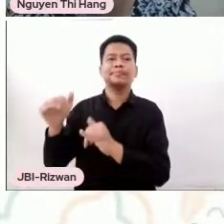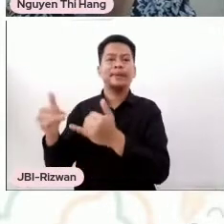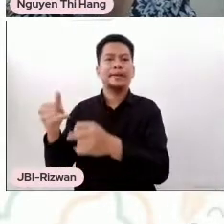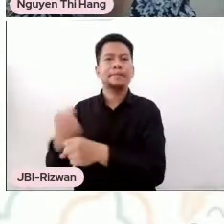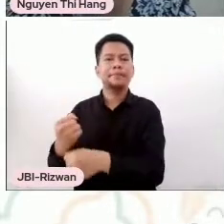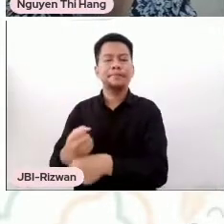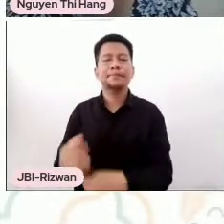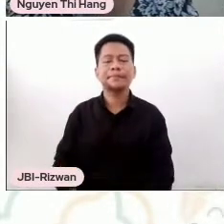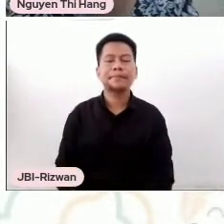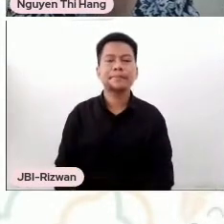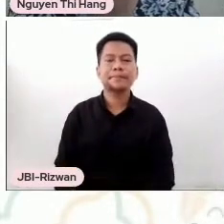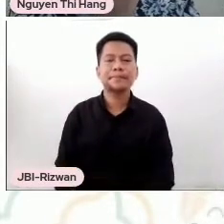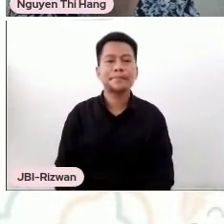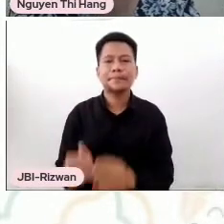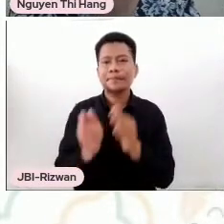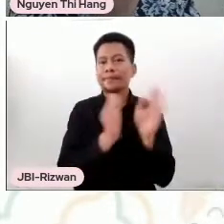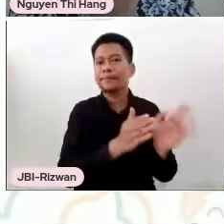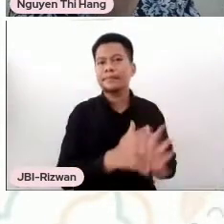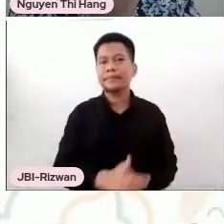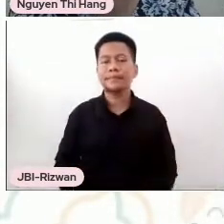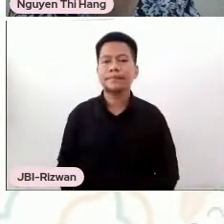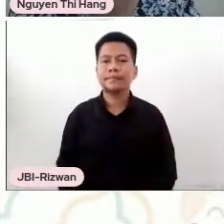Yeah, next